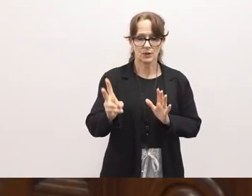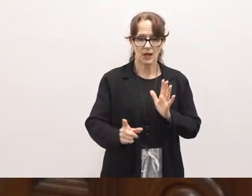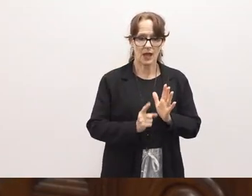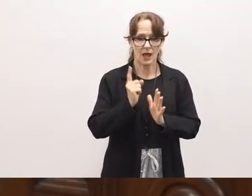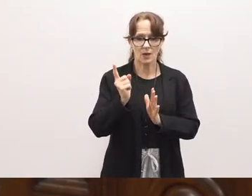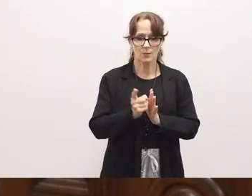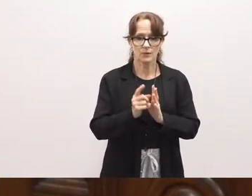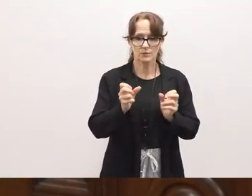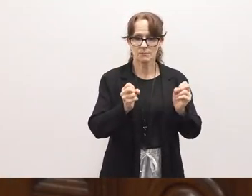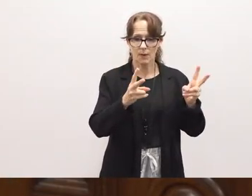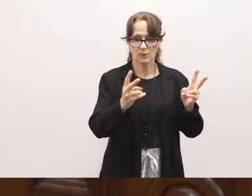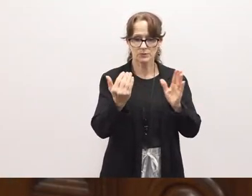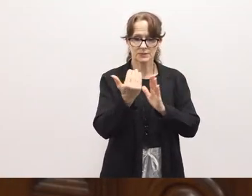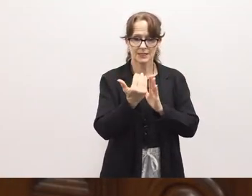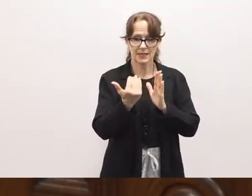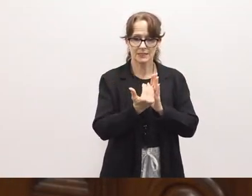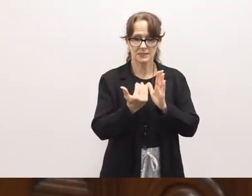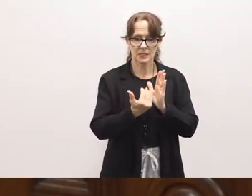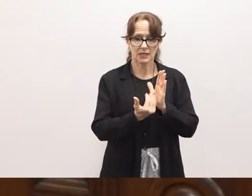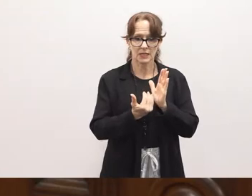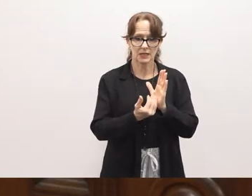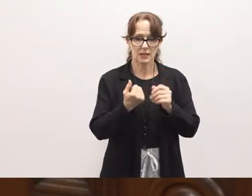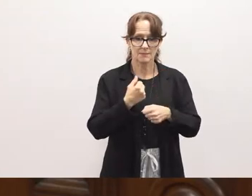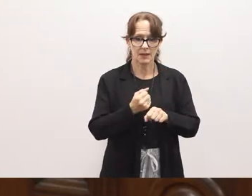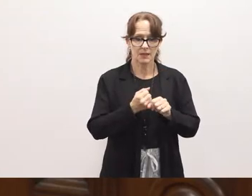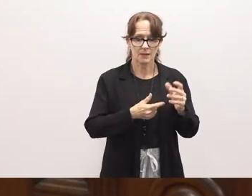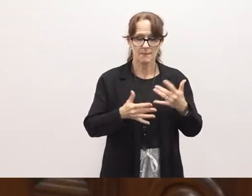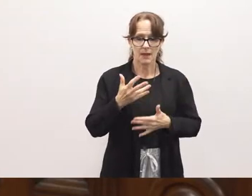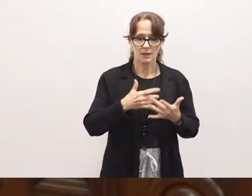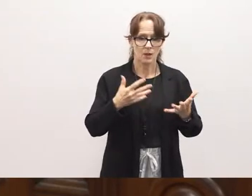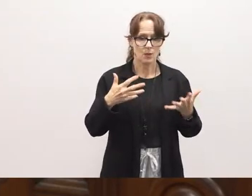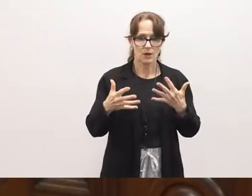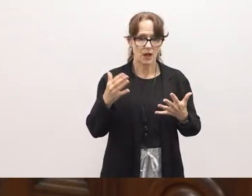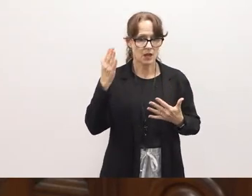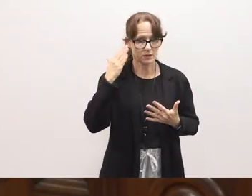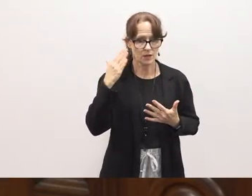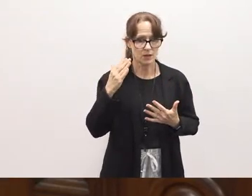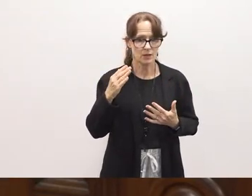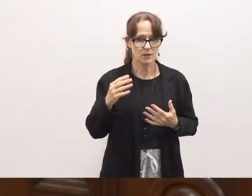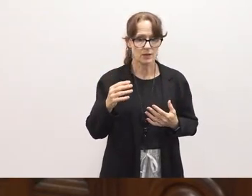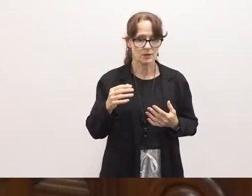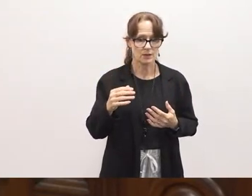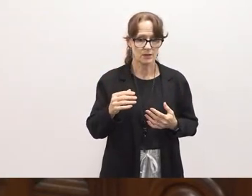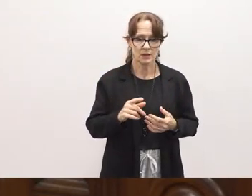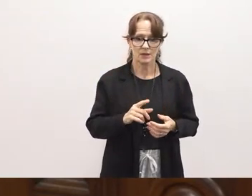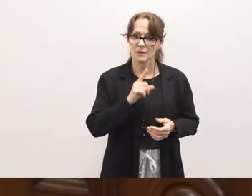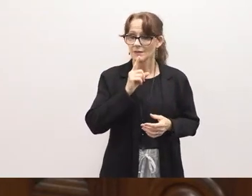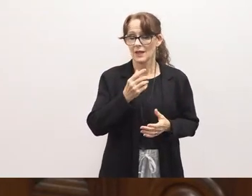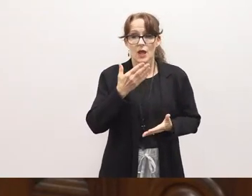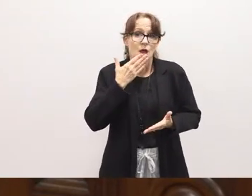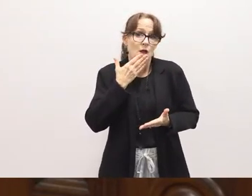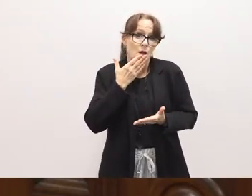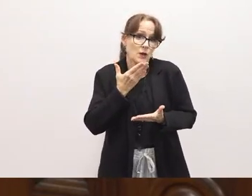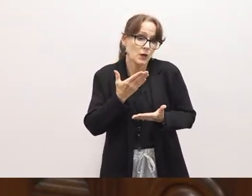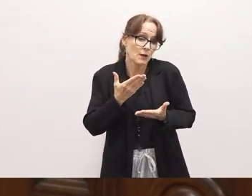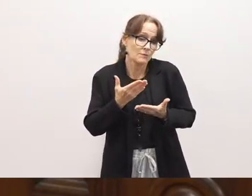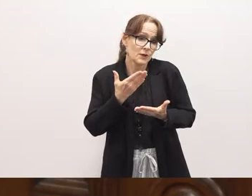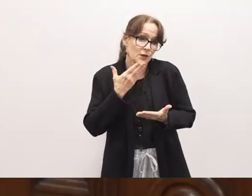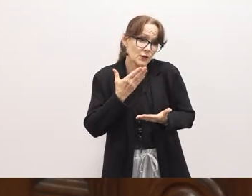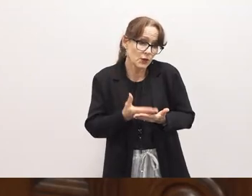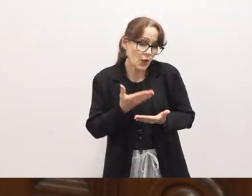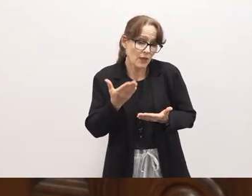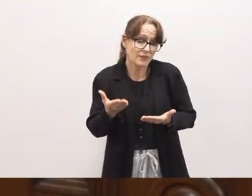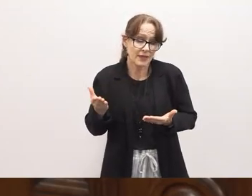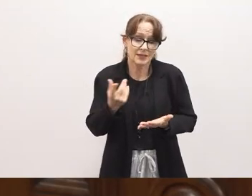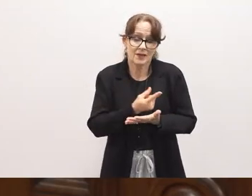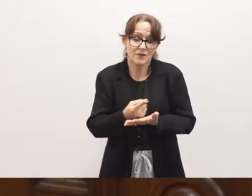the agenda and make it public or whatever. I know ideally it would be nice to have things a couple weeks